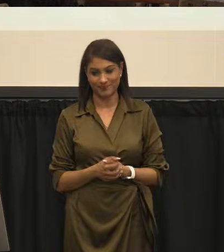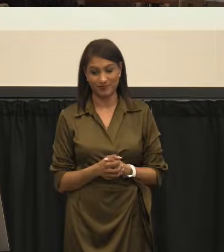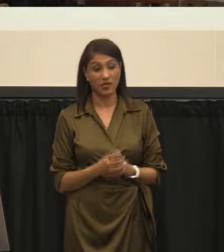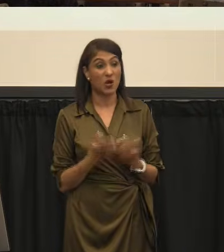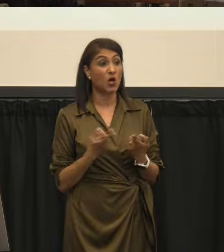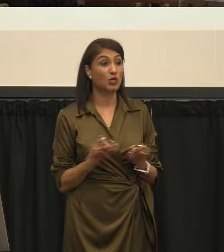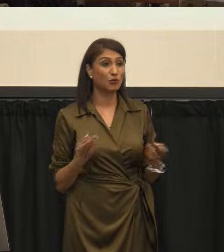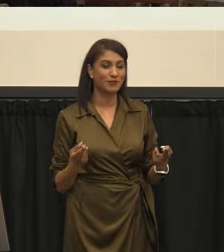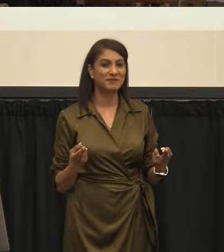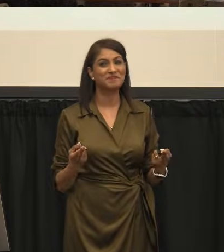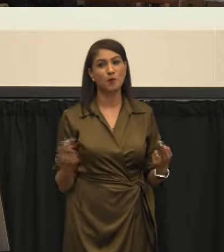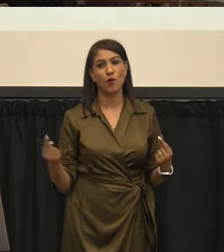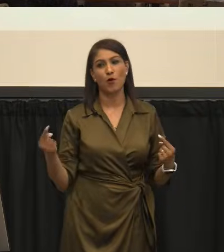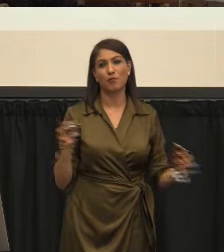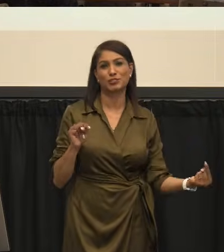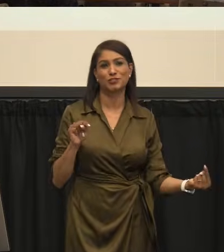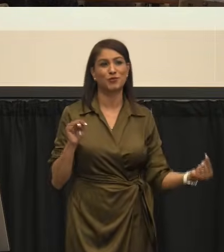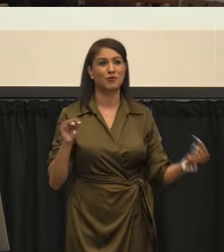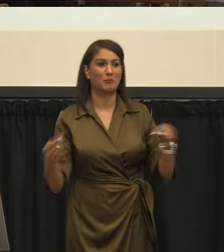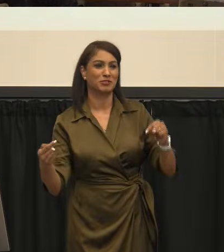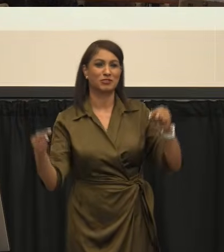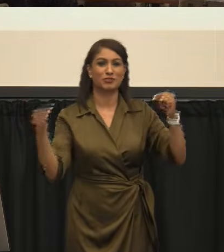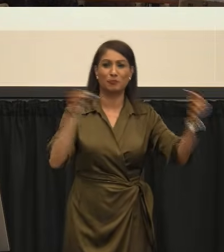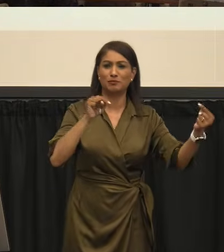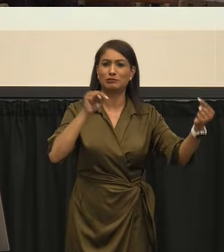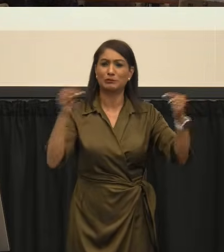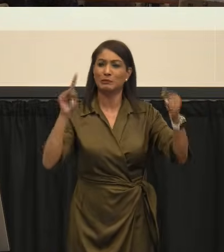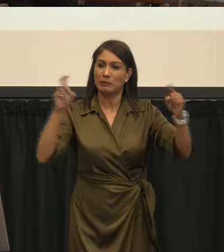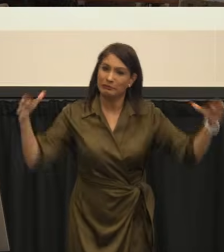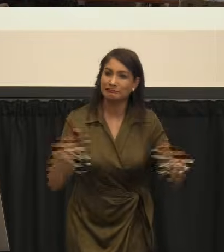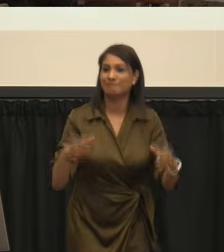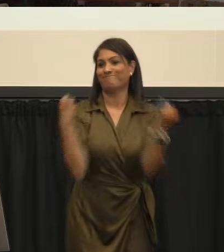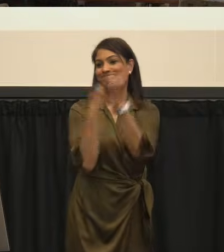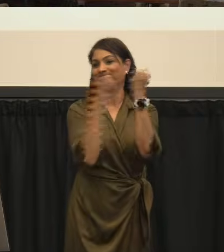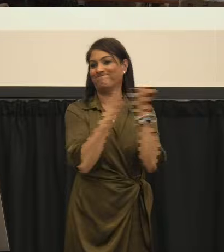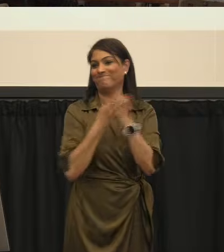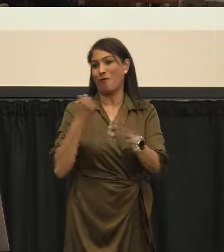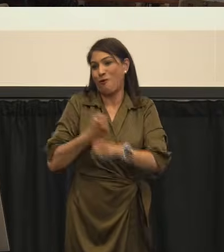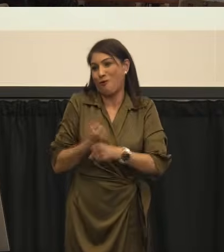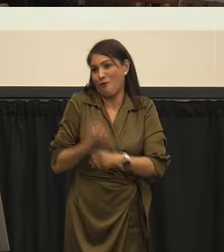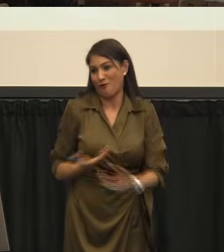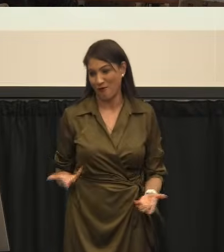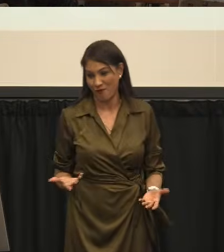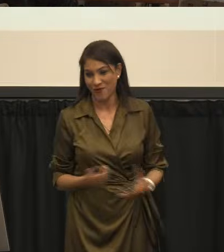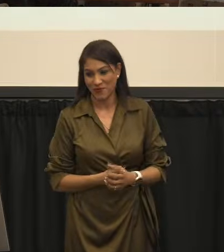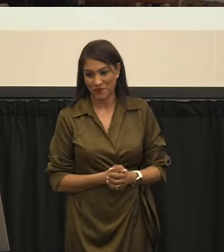collaboration. And the resources, there are sort of competition amongst